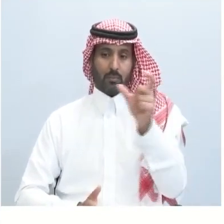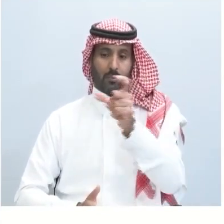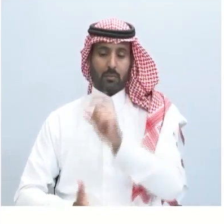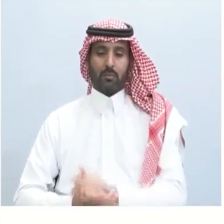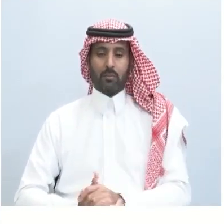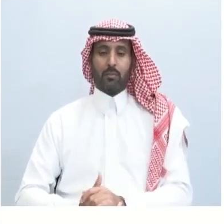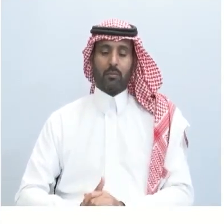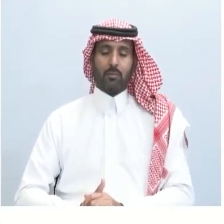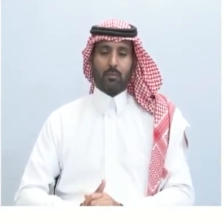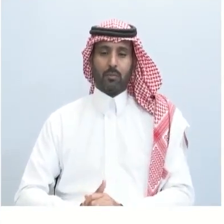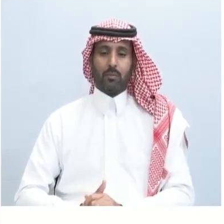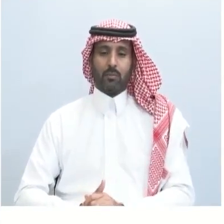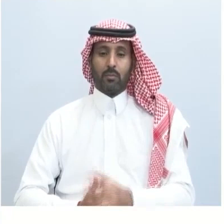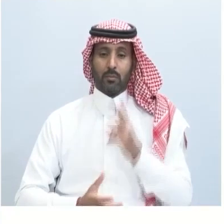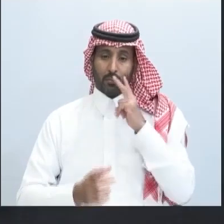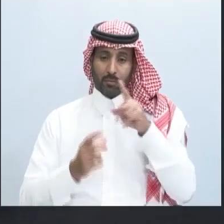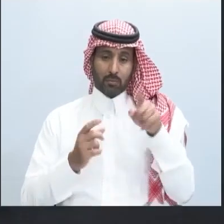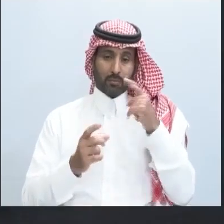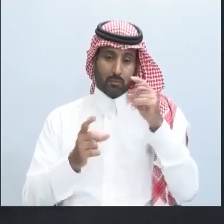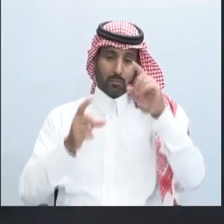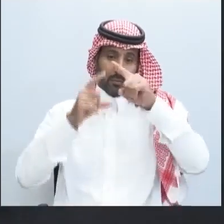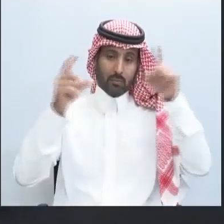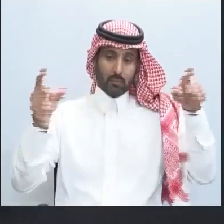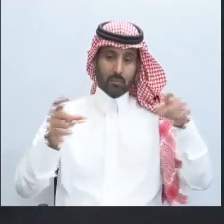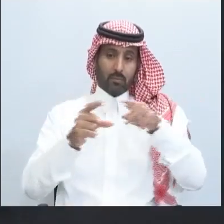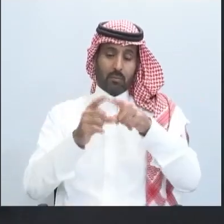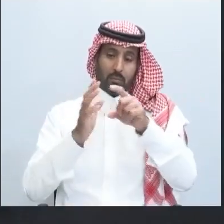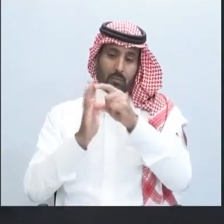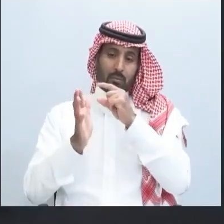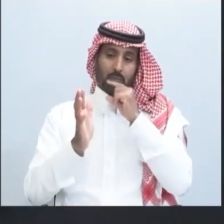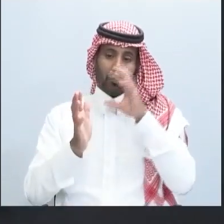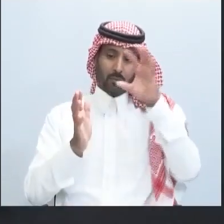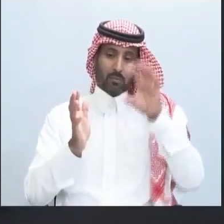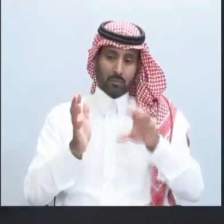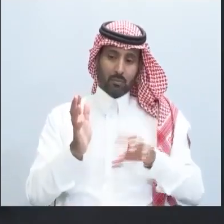articles, and we have to put the correct heading in each